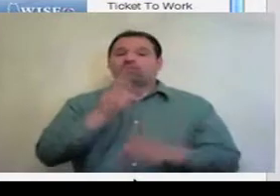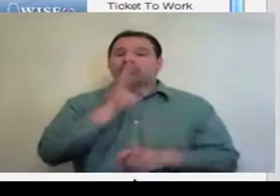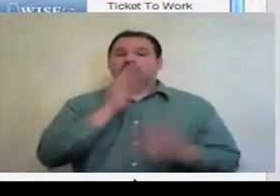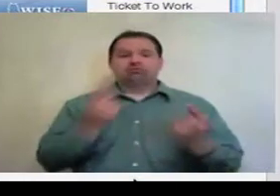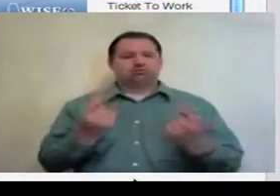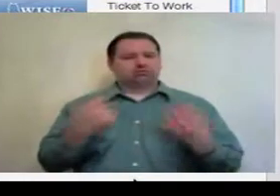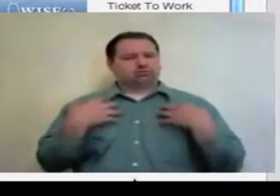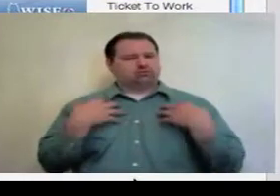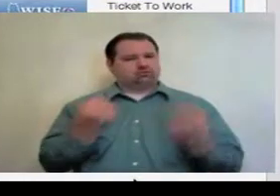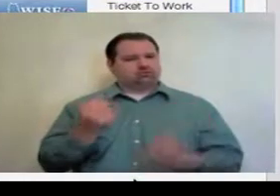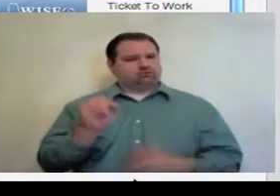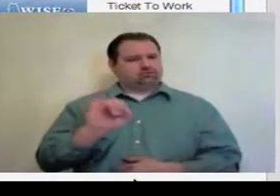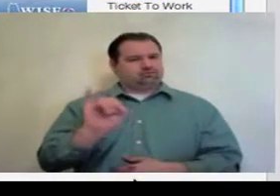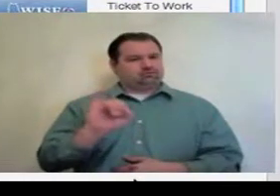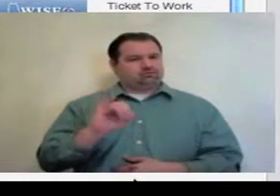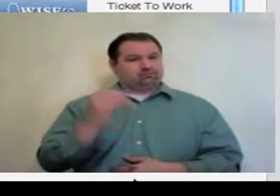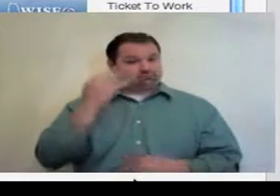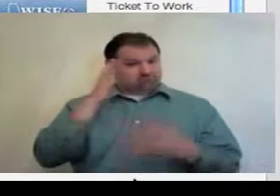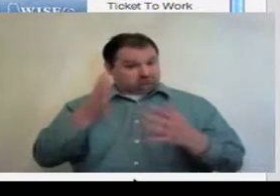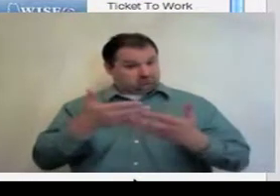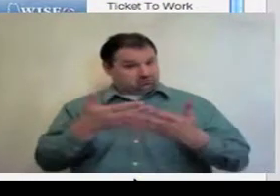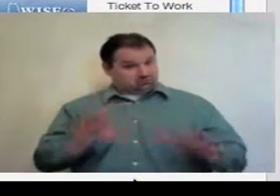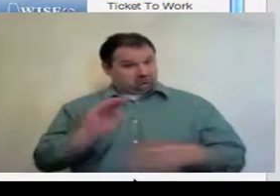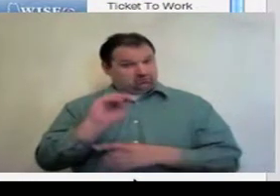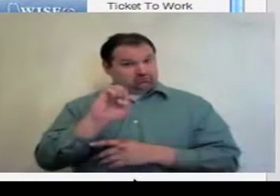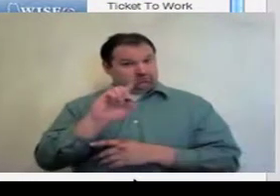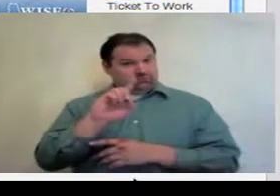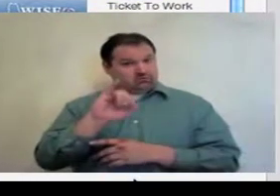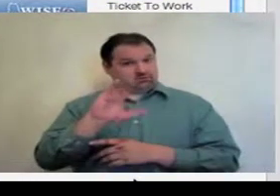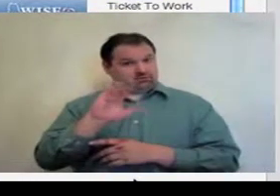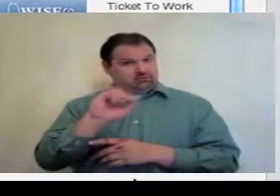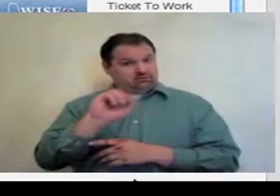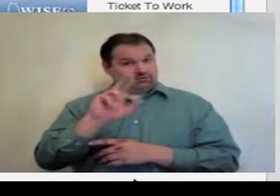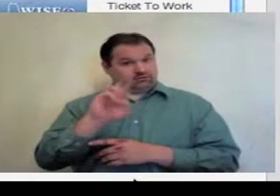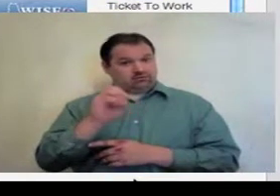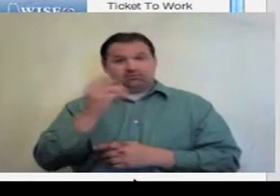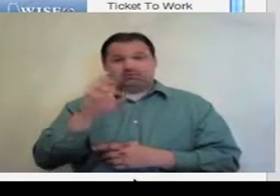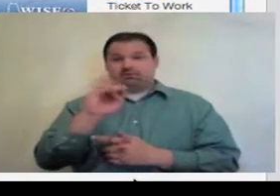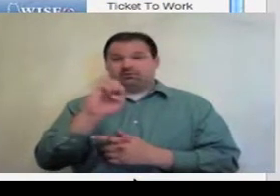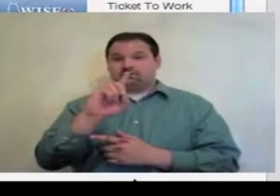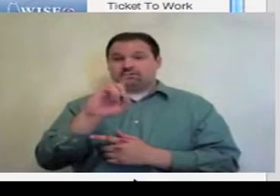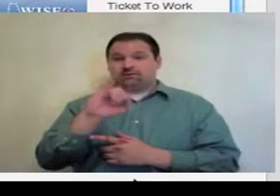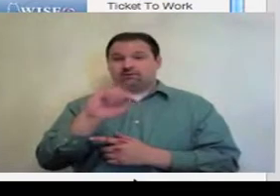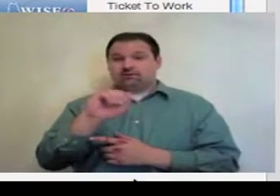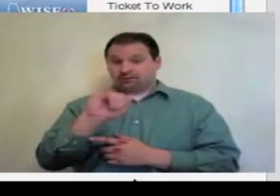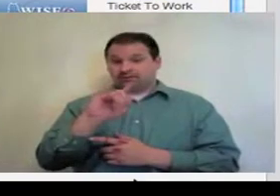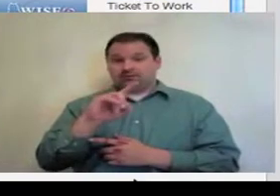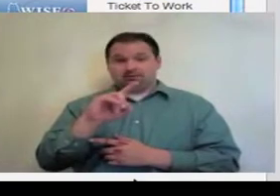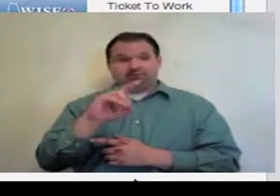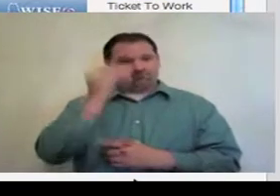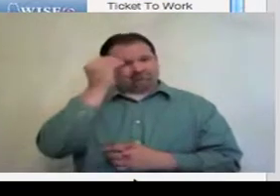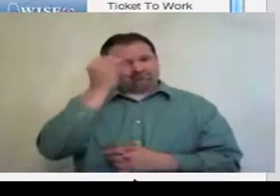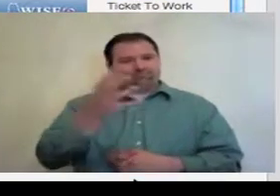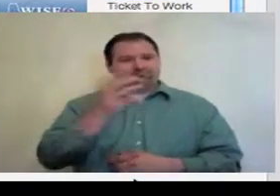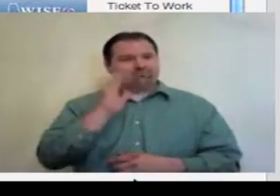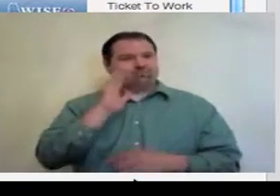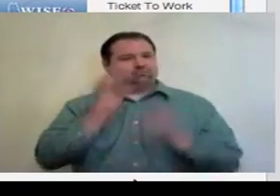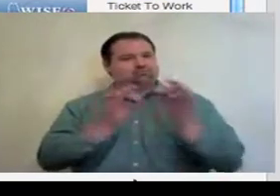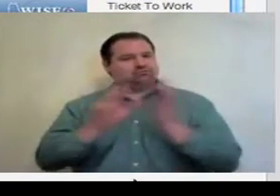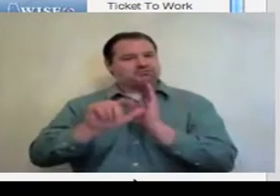are, what will happen to my health insurance? Will I lose my Medicare and Medicaid when I go back to work? And we'll review that because that's not the case